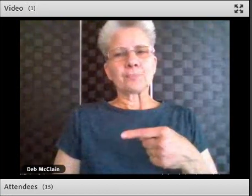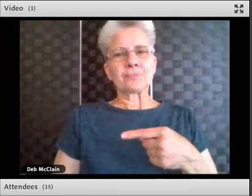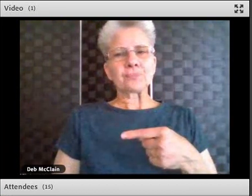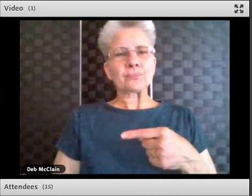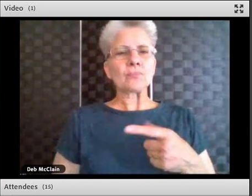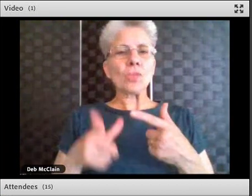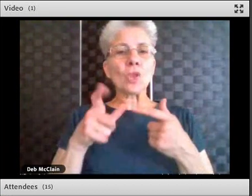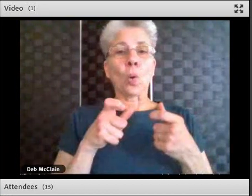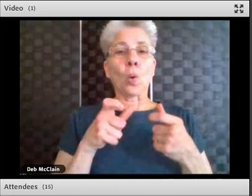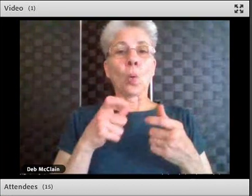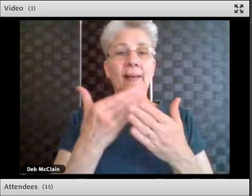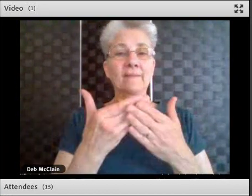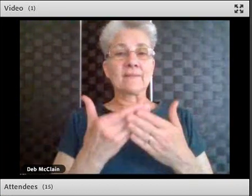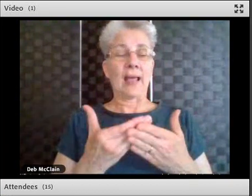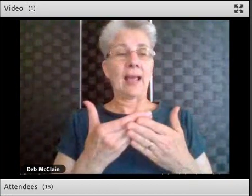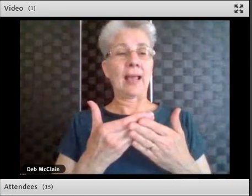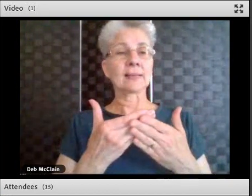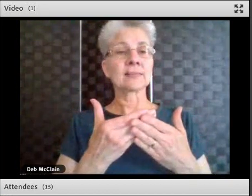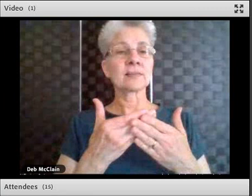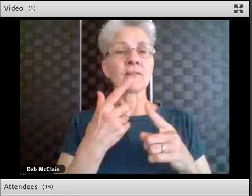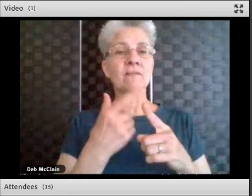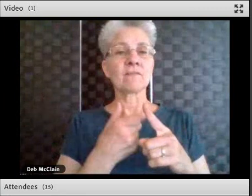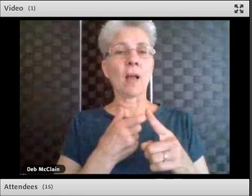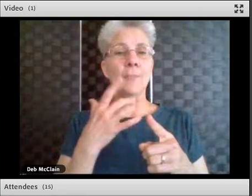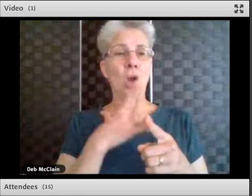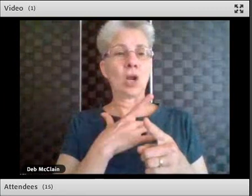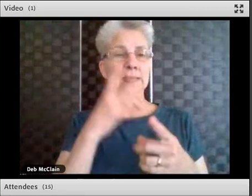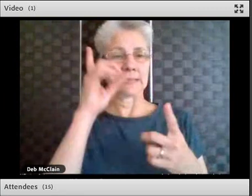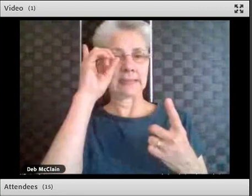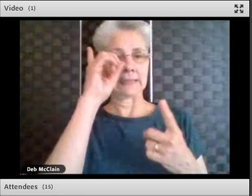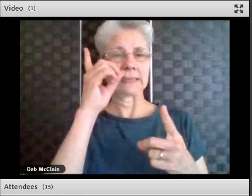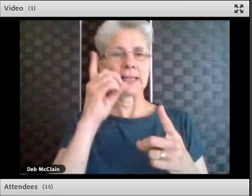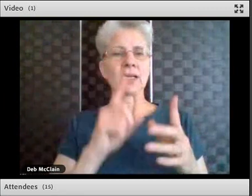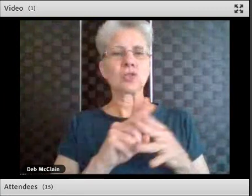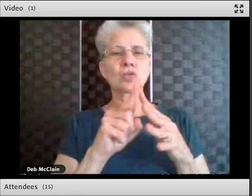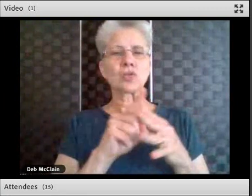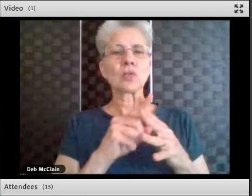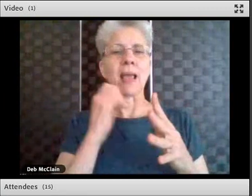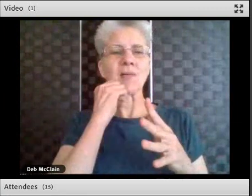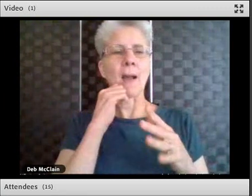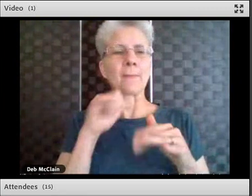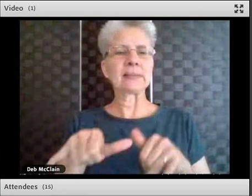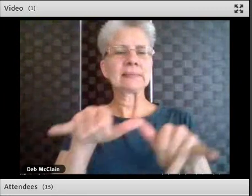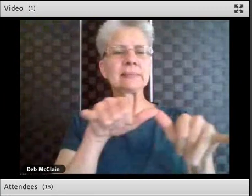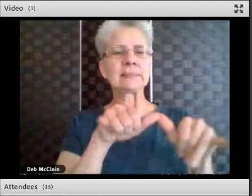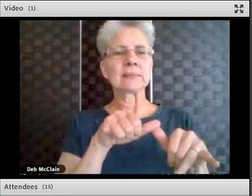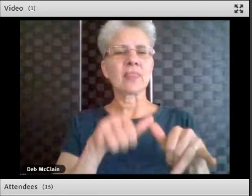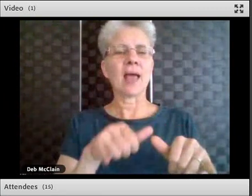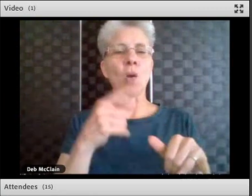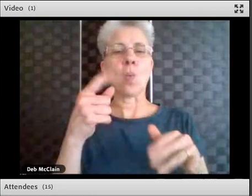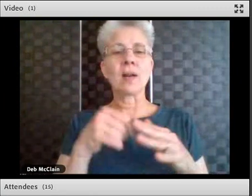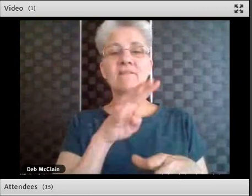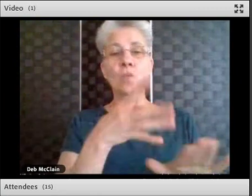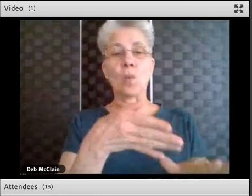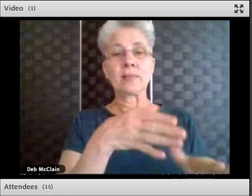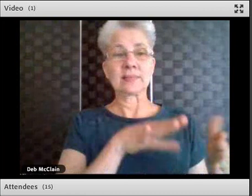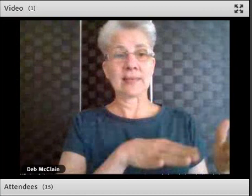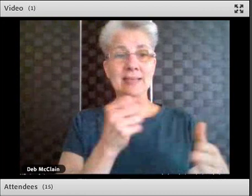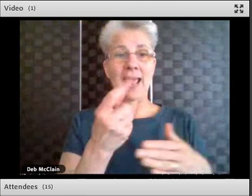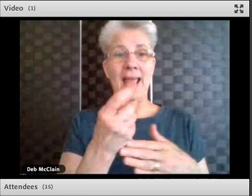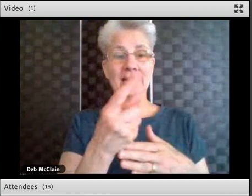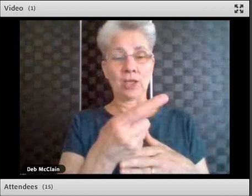Some quick facts and stats with heart disease. It shows us how common it is. 1 in 4 deaths.